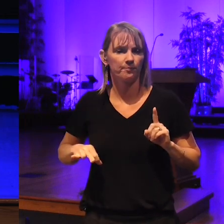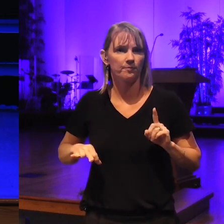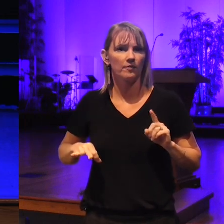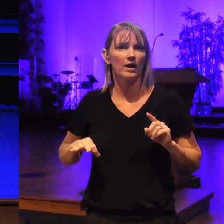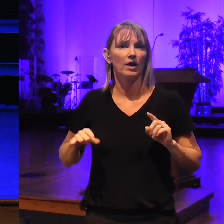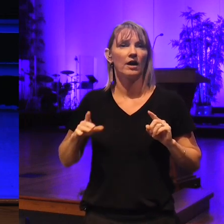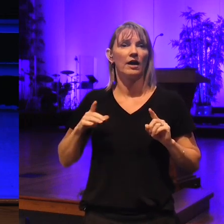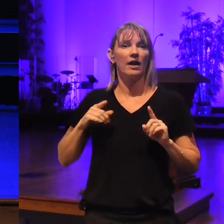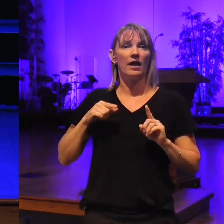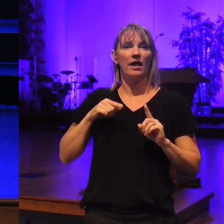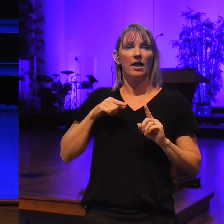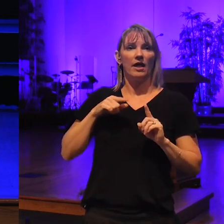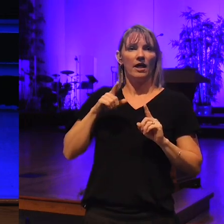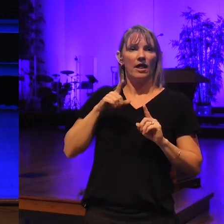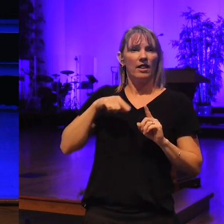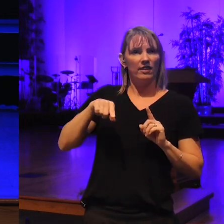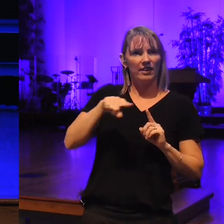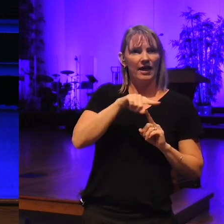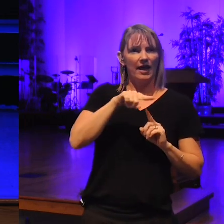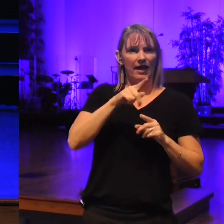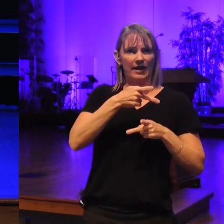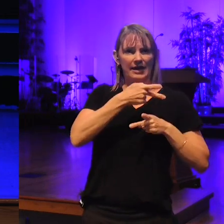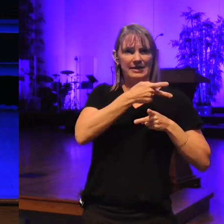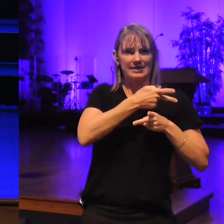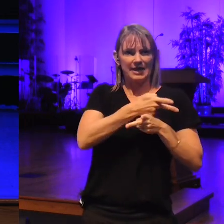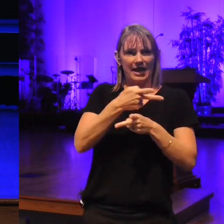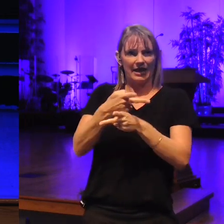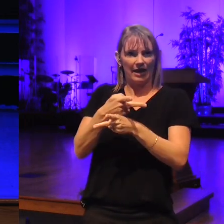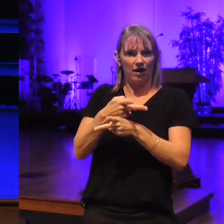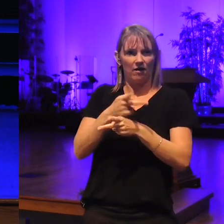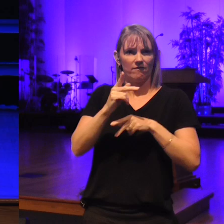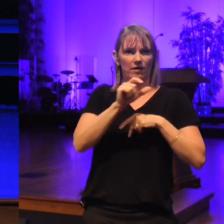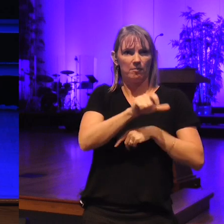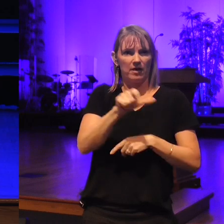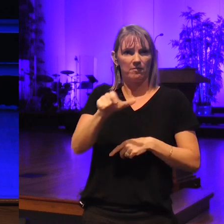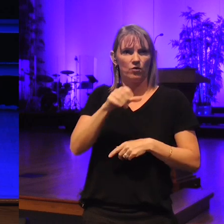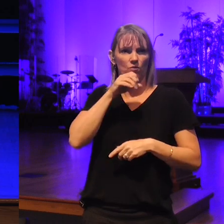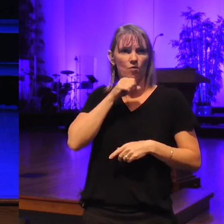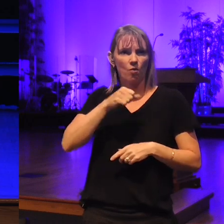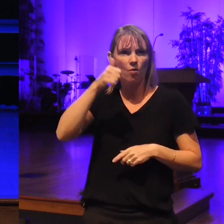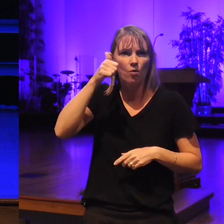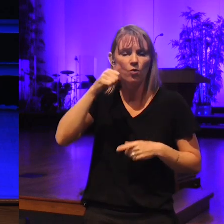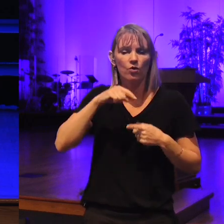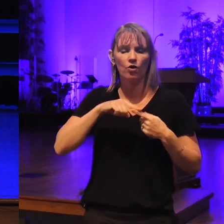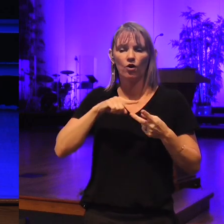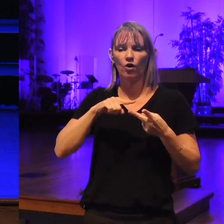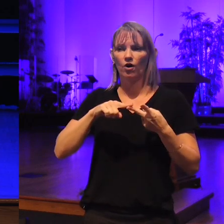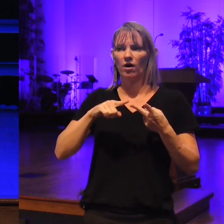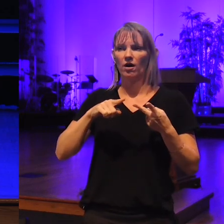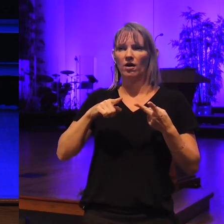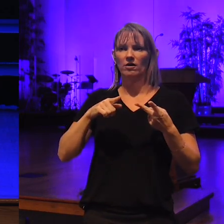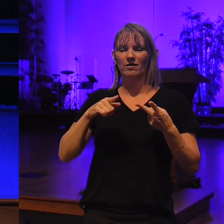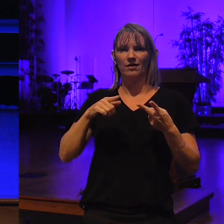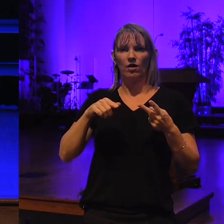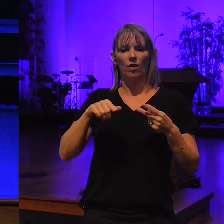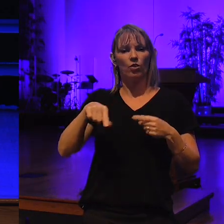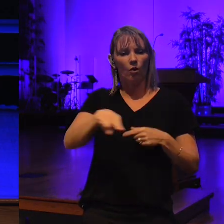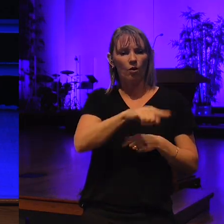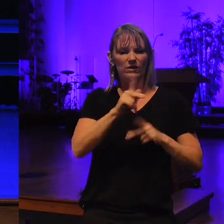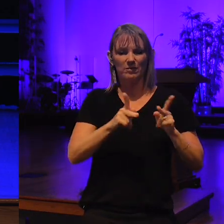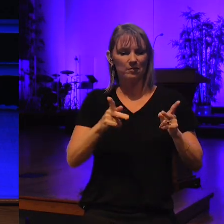They take care of the elderly, the defenselessness